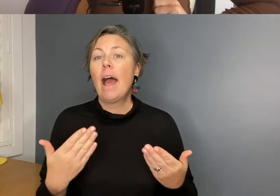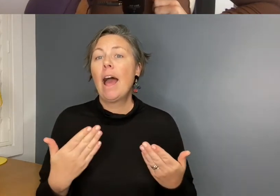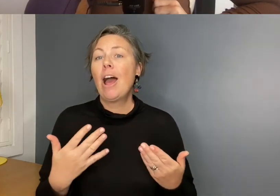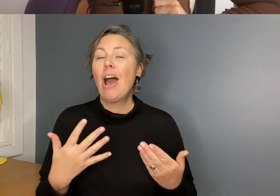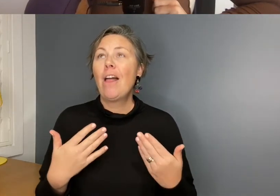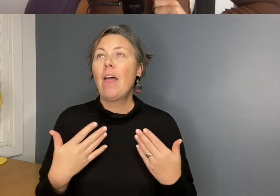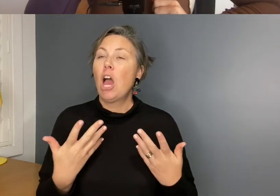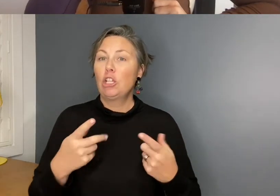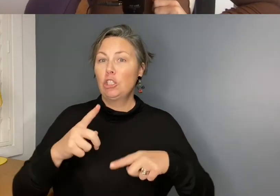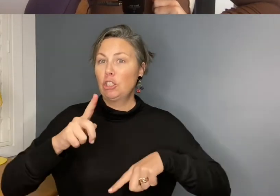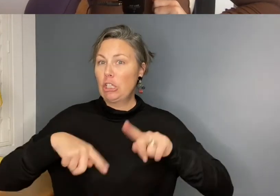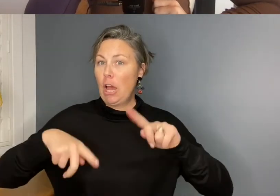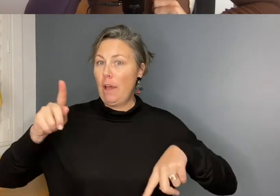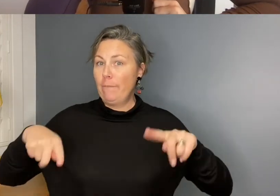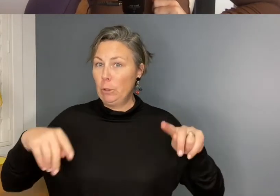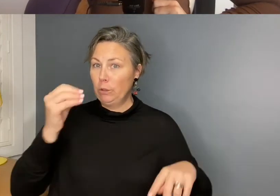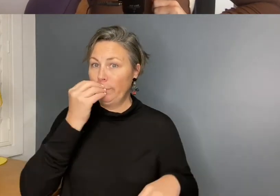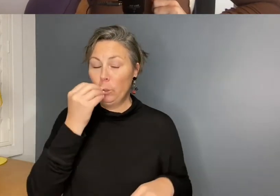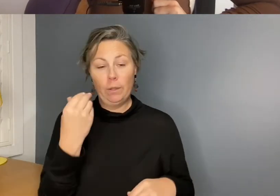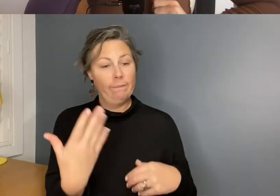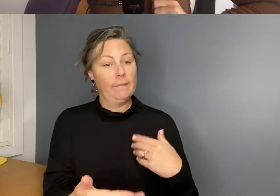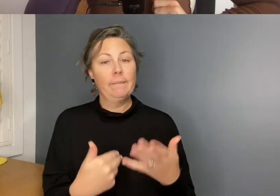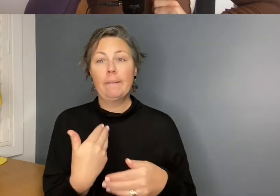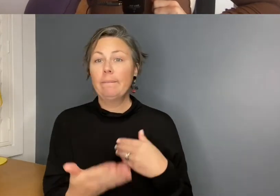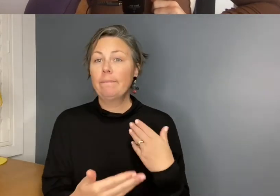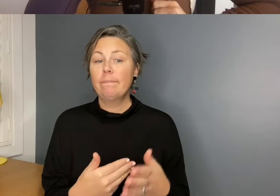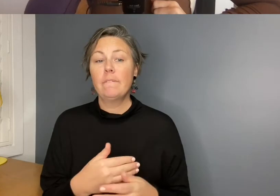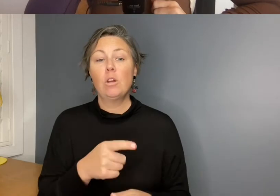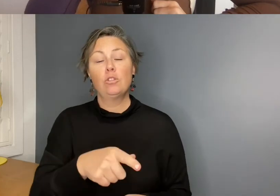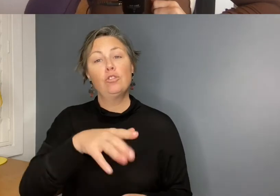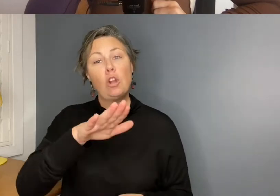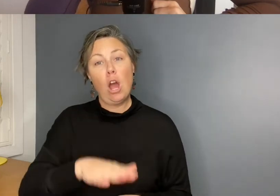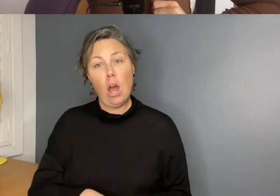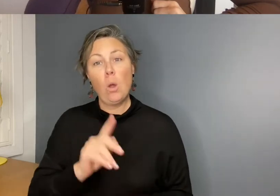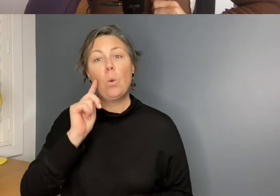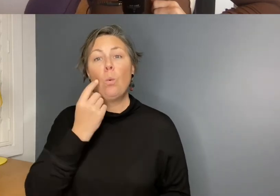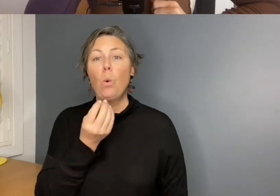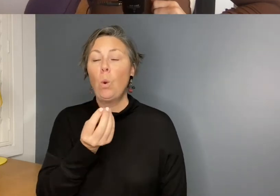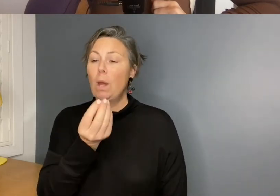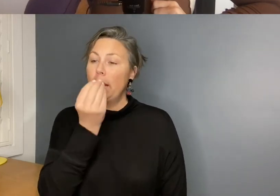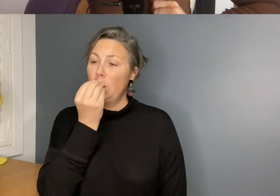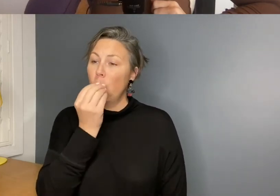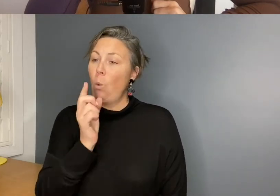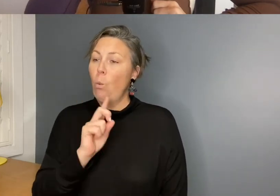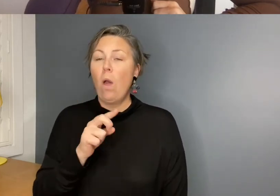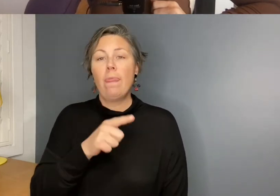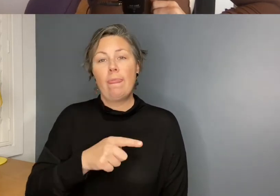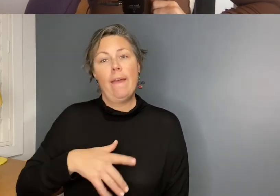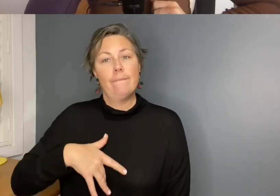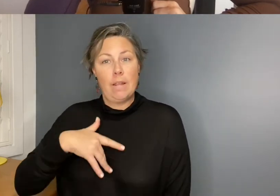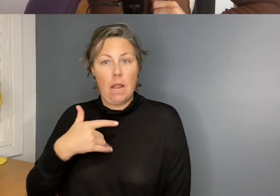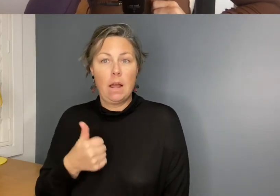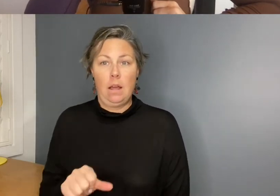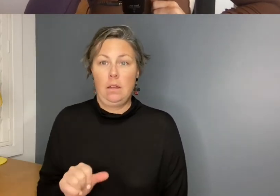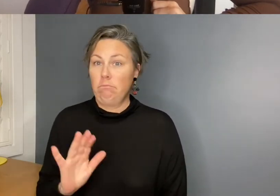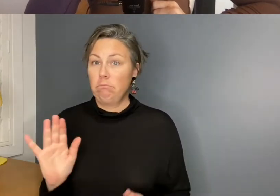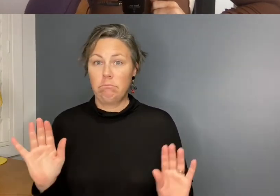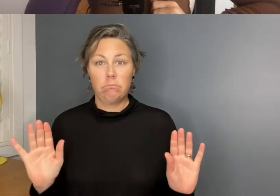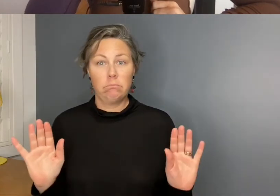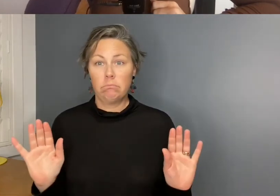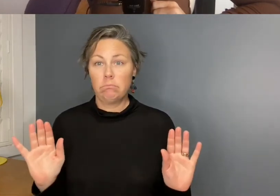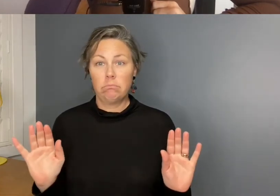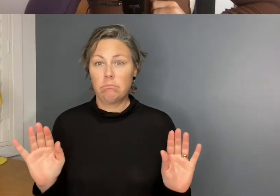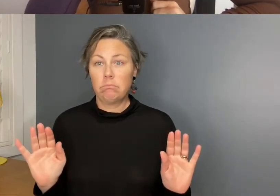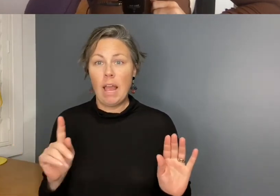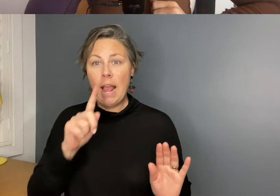diverse meals, foods to eat. And it's your child's job to eat what they feel like eating. And we